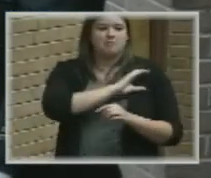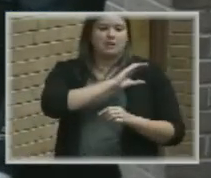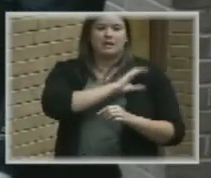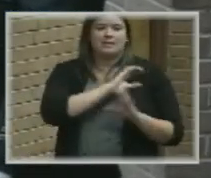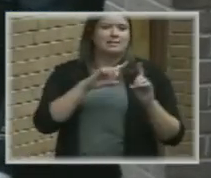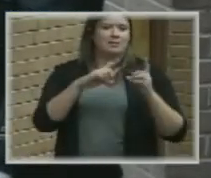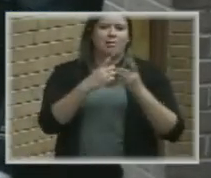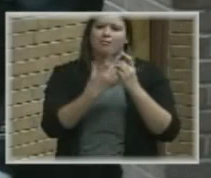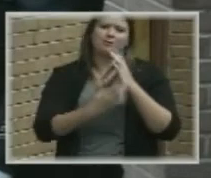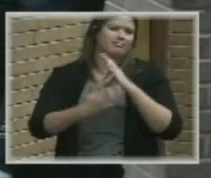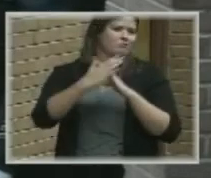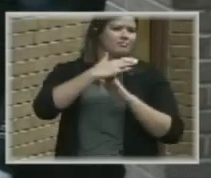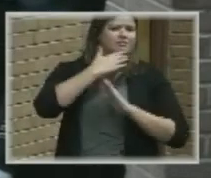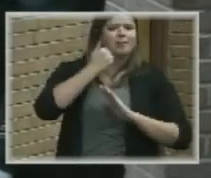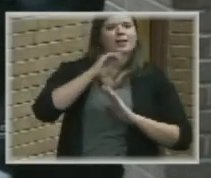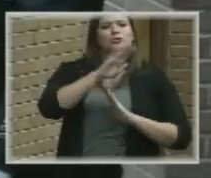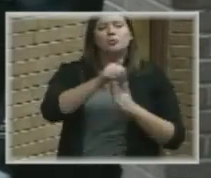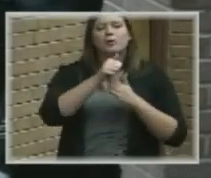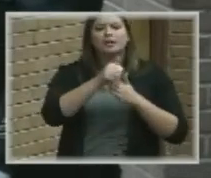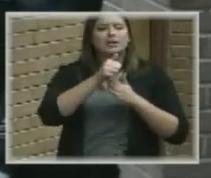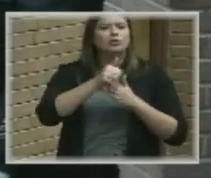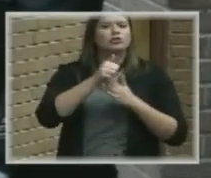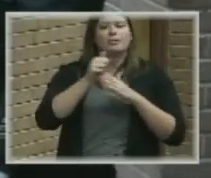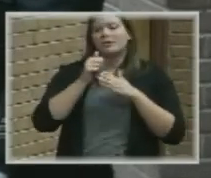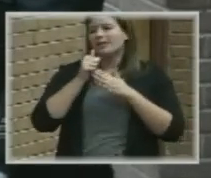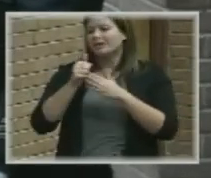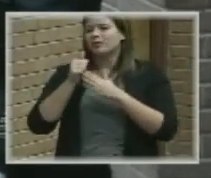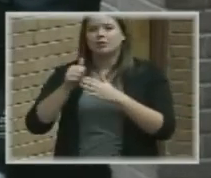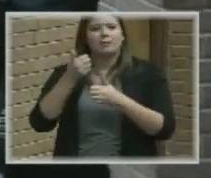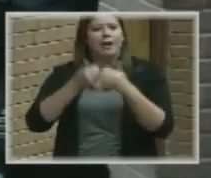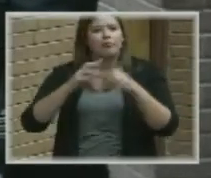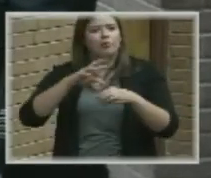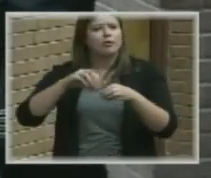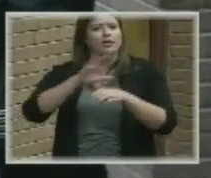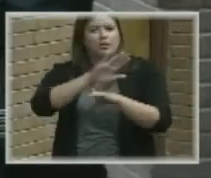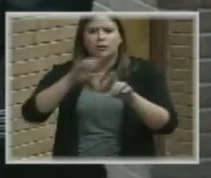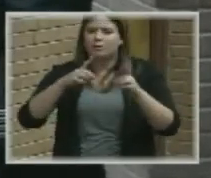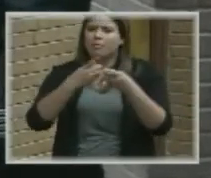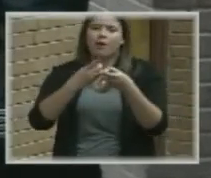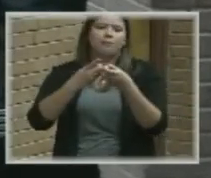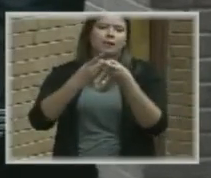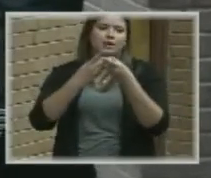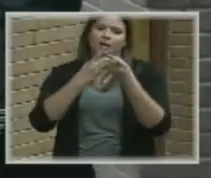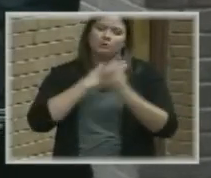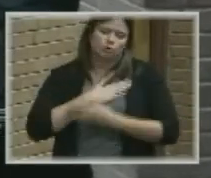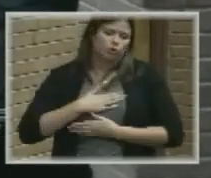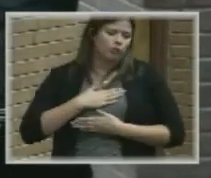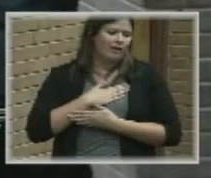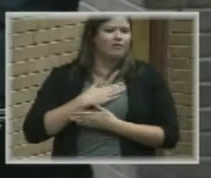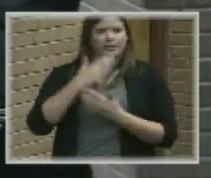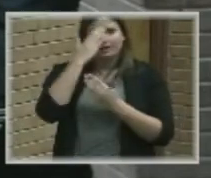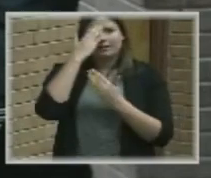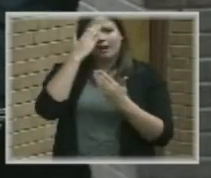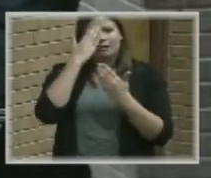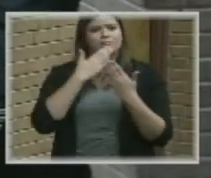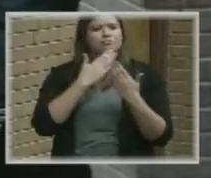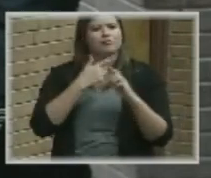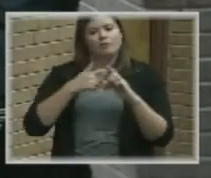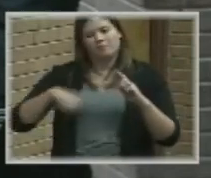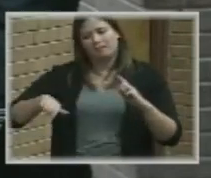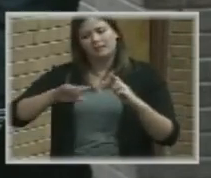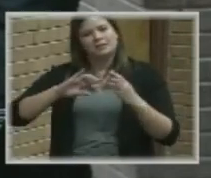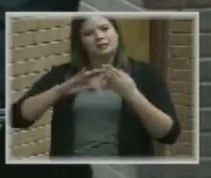none, and your leadership and the leadership of everybody in the department is gratefully acknowledged by the community. Thank you. Thank